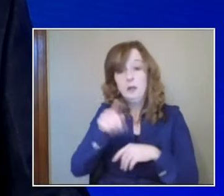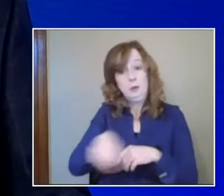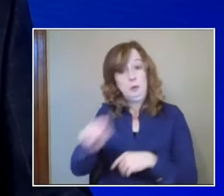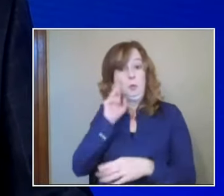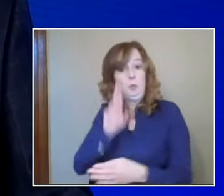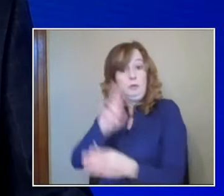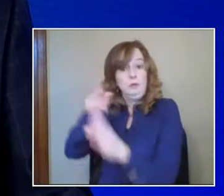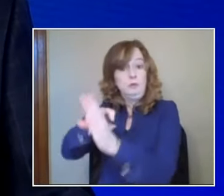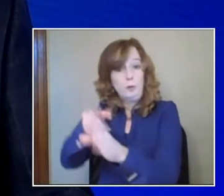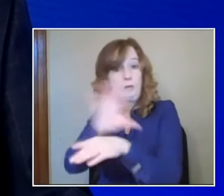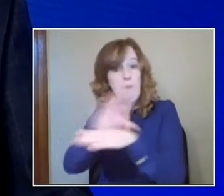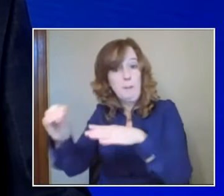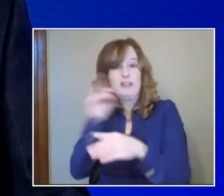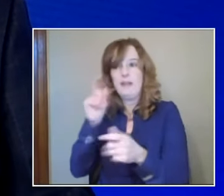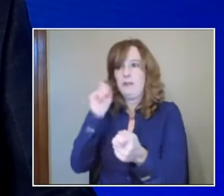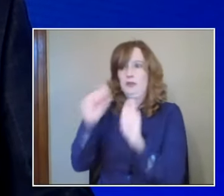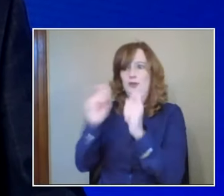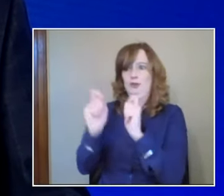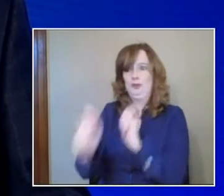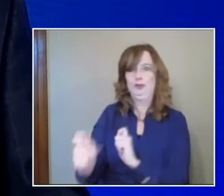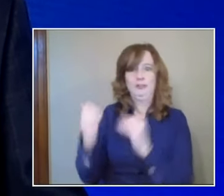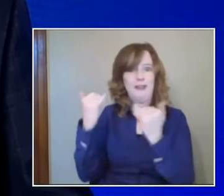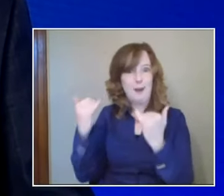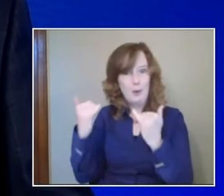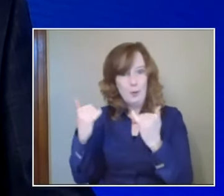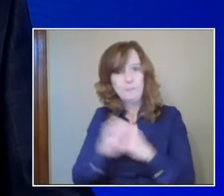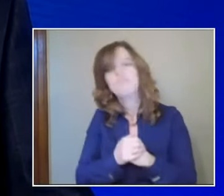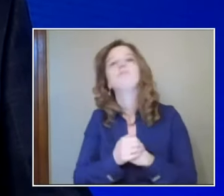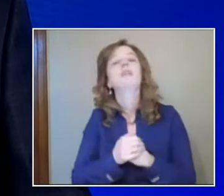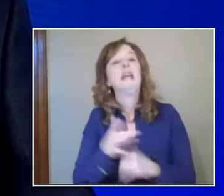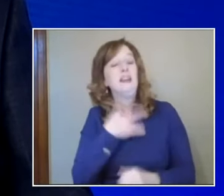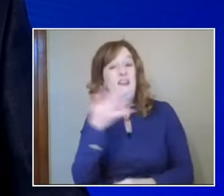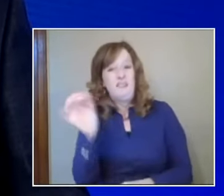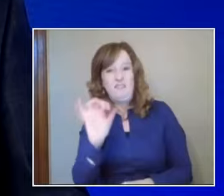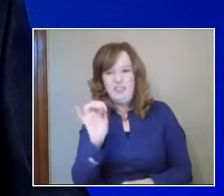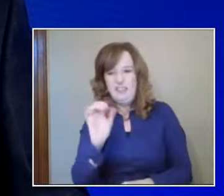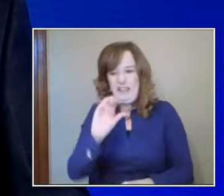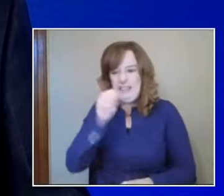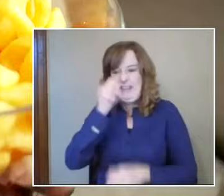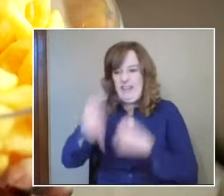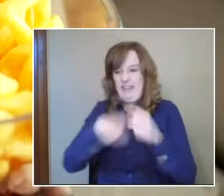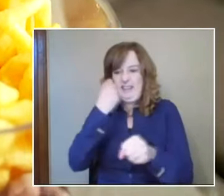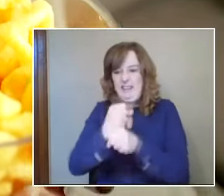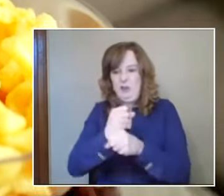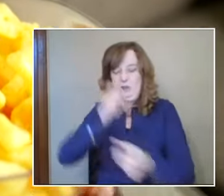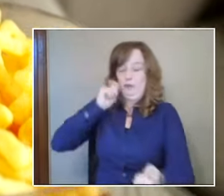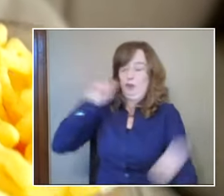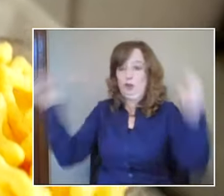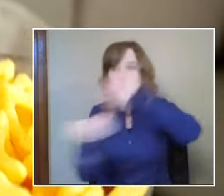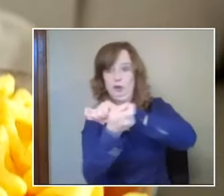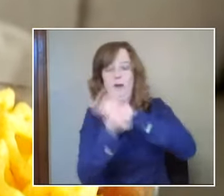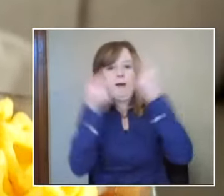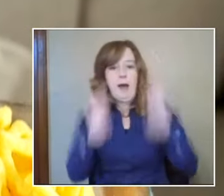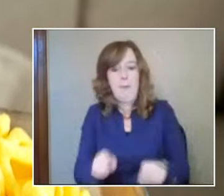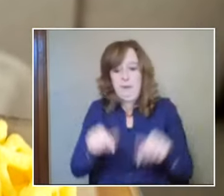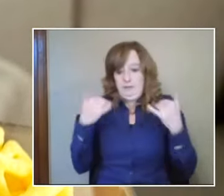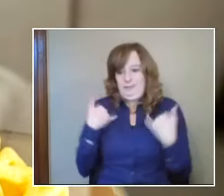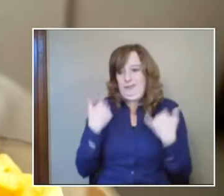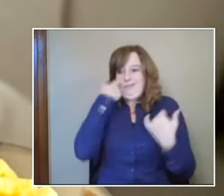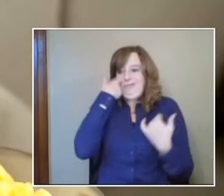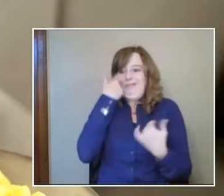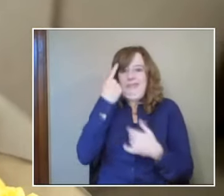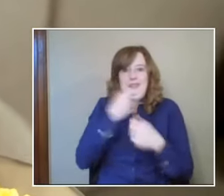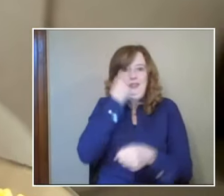Some would say that we've covered a decade in mere days. Here are a few examples. Disney Plus achieved